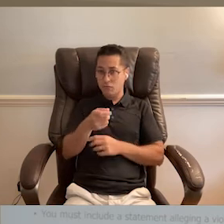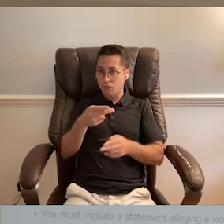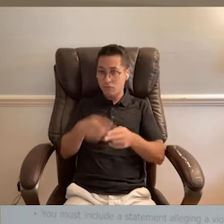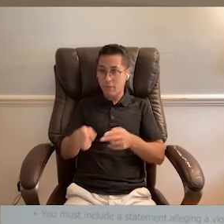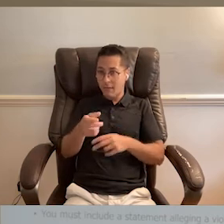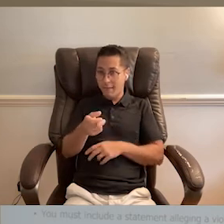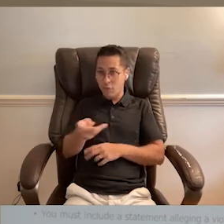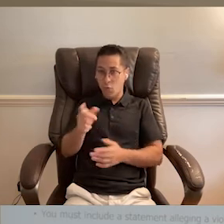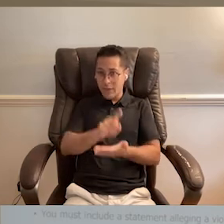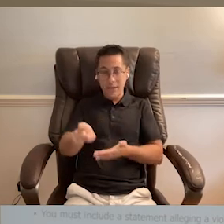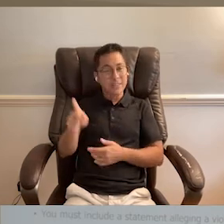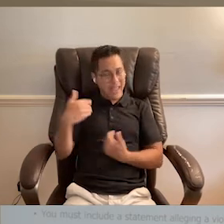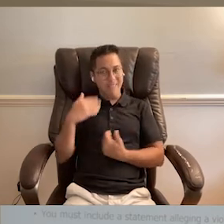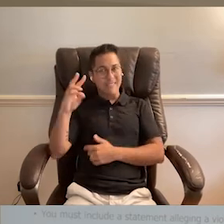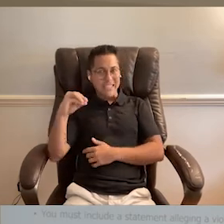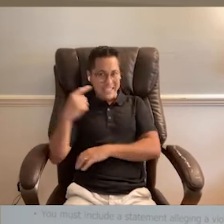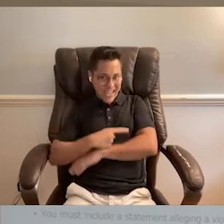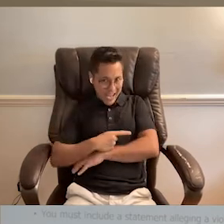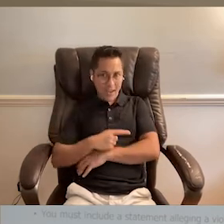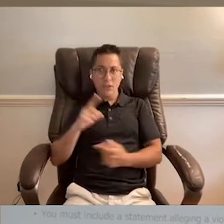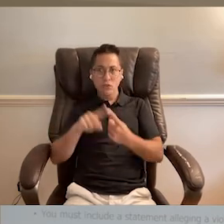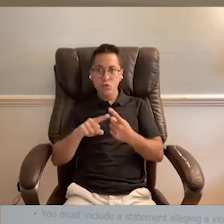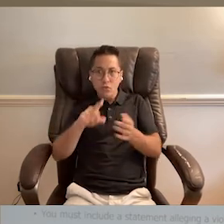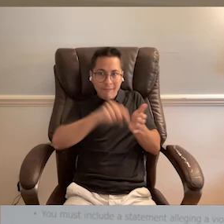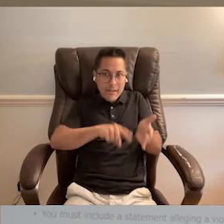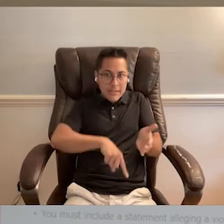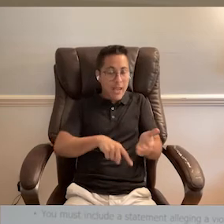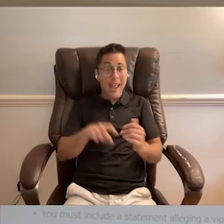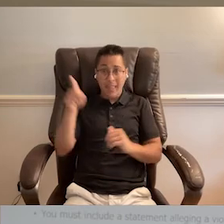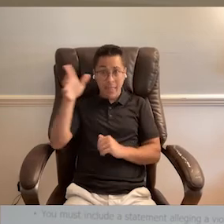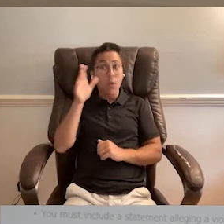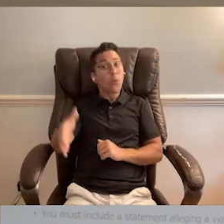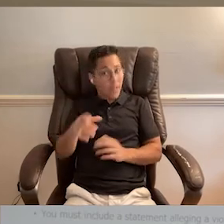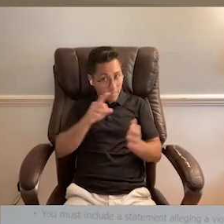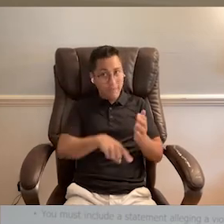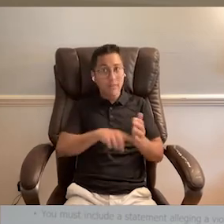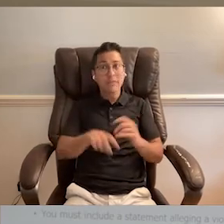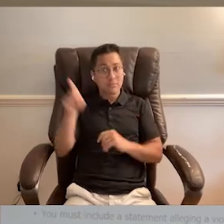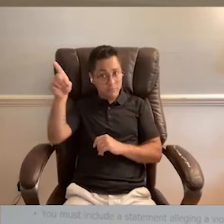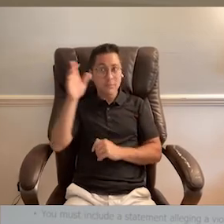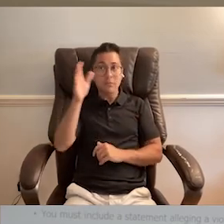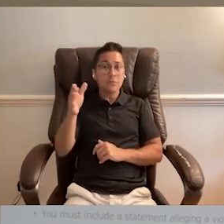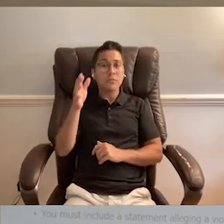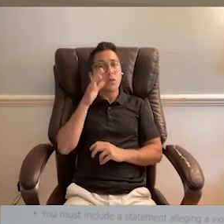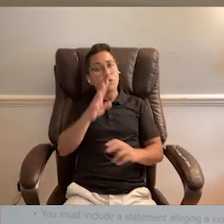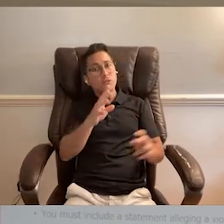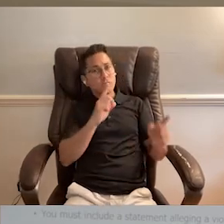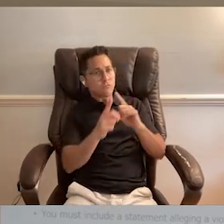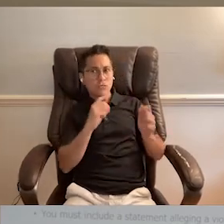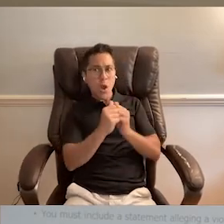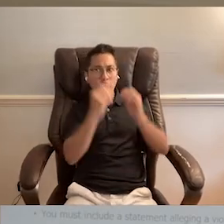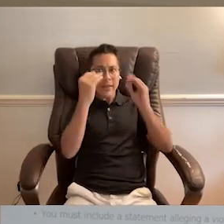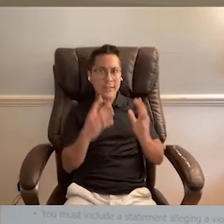60 days to investigate, and they will investigate. They will talk to teachers. You have a chance to